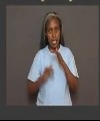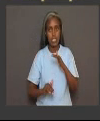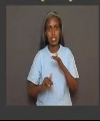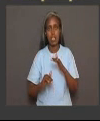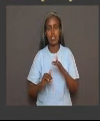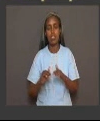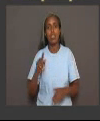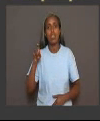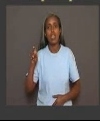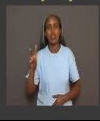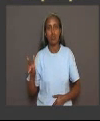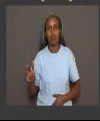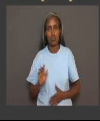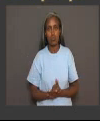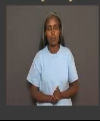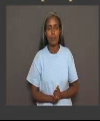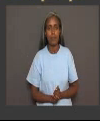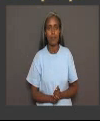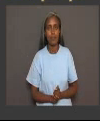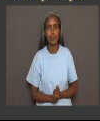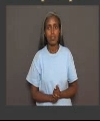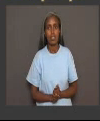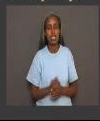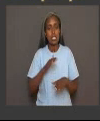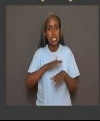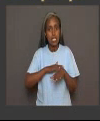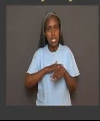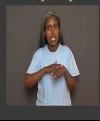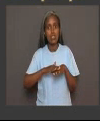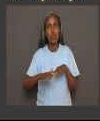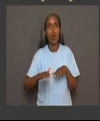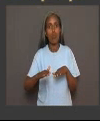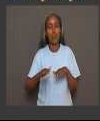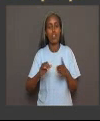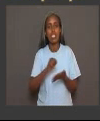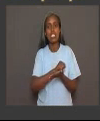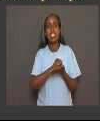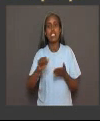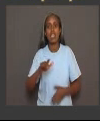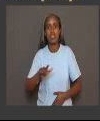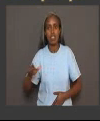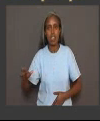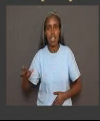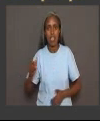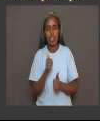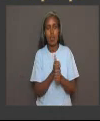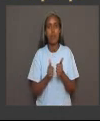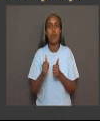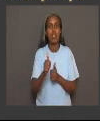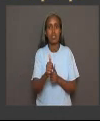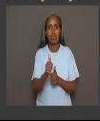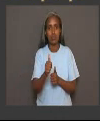than x2 is the slope of the secant line passing